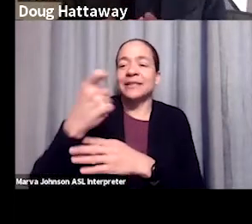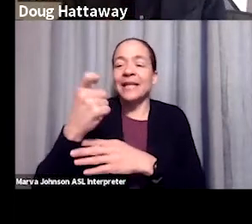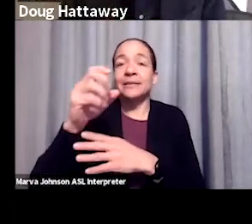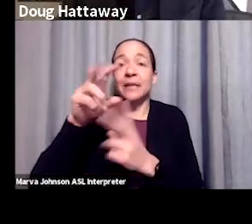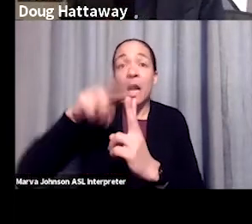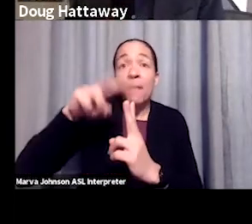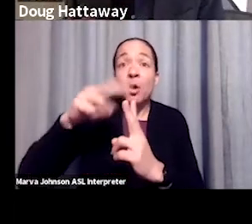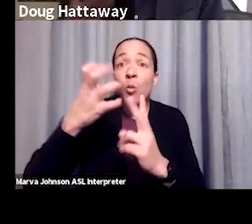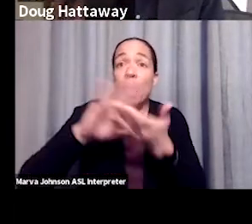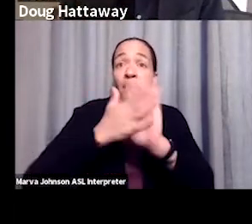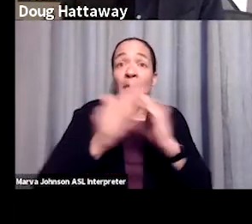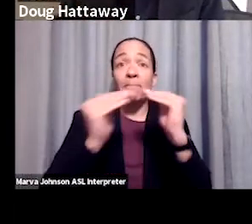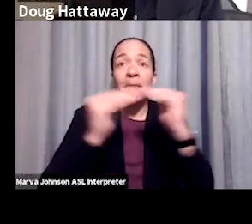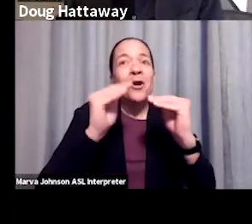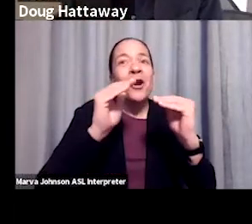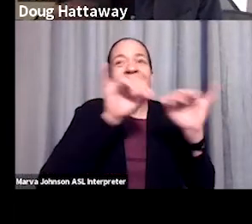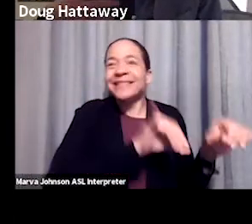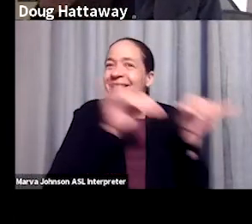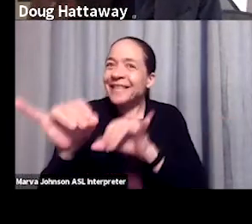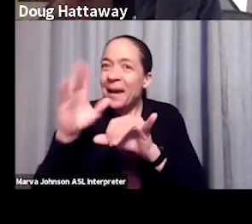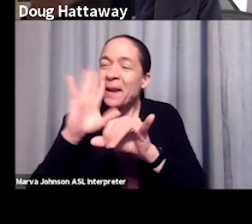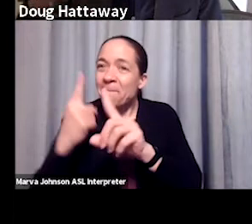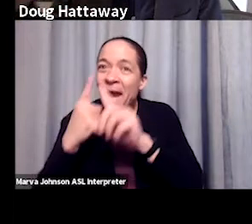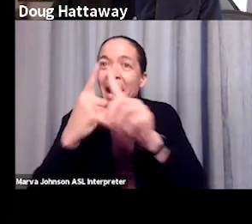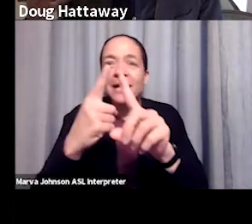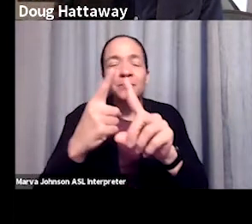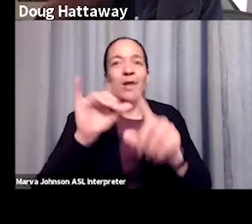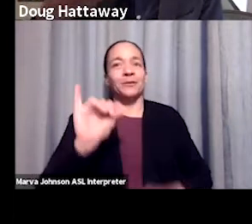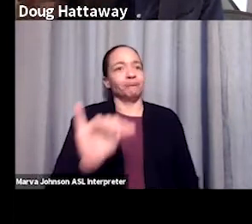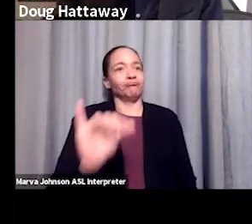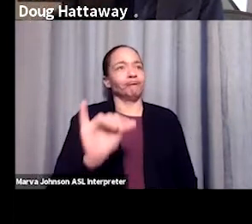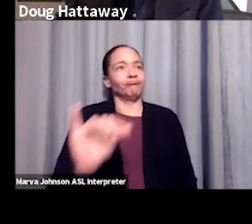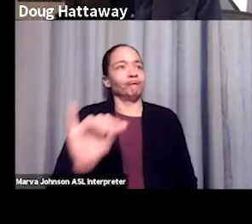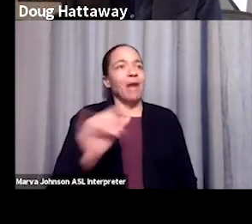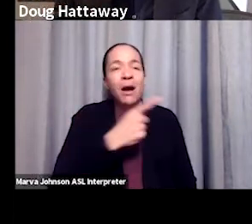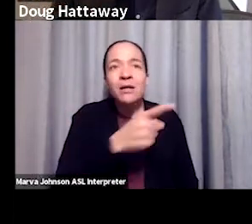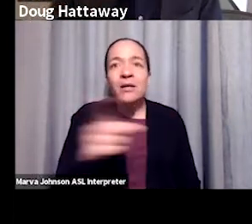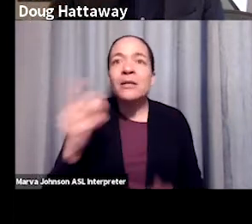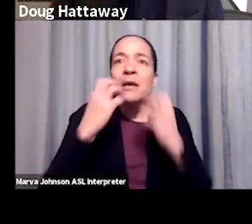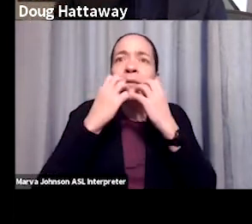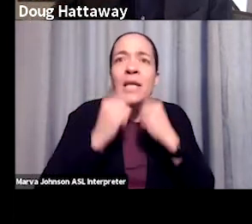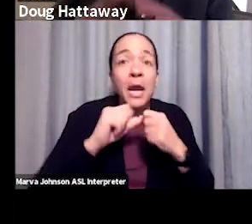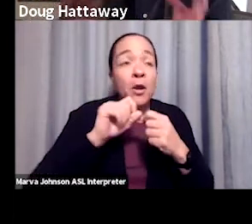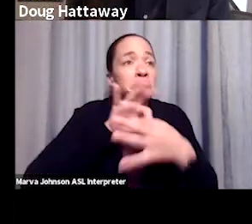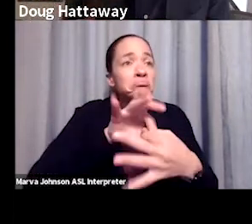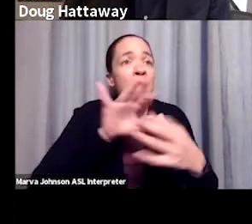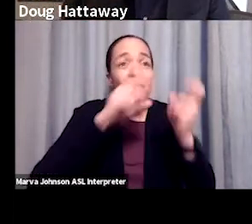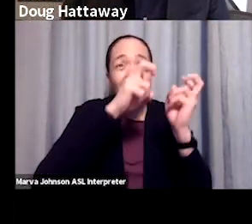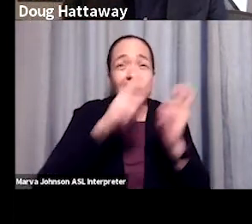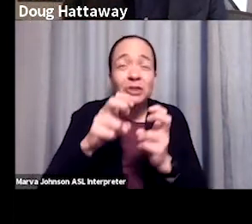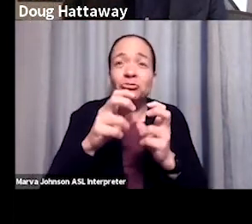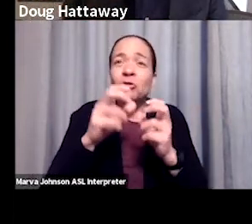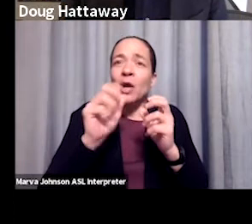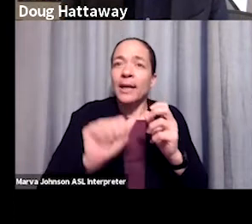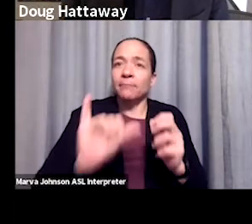too. So we hit on a shared aspiration. Everybody who cared about this issue could begin to see themselves in that